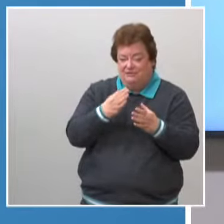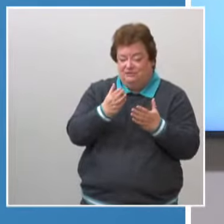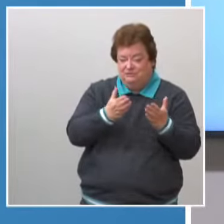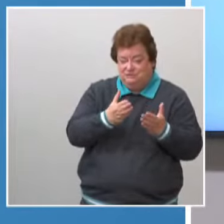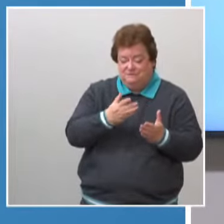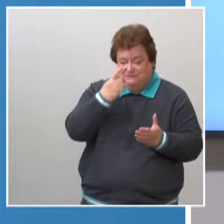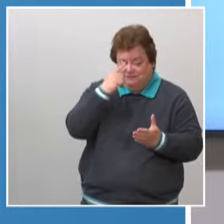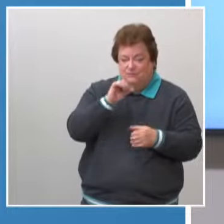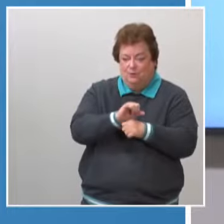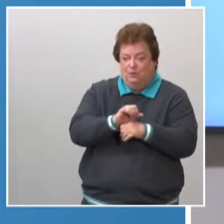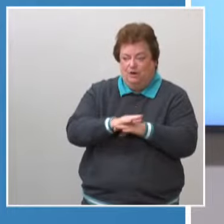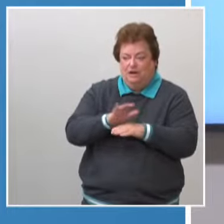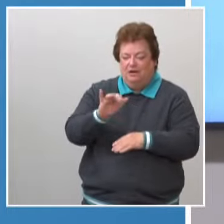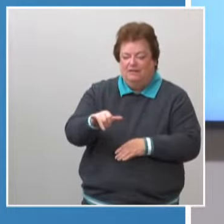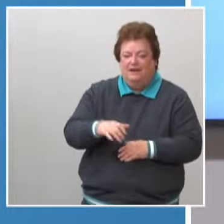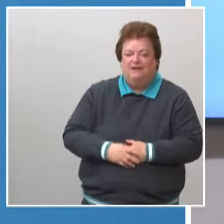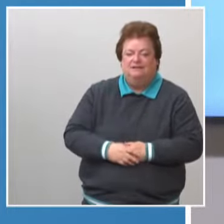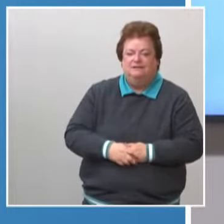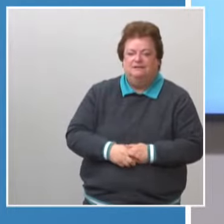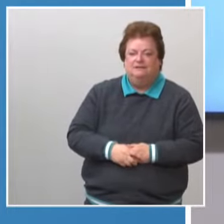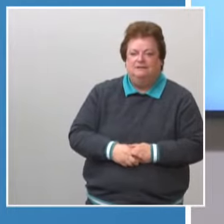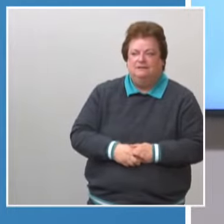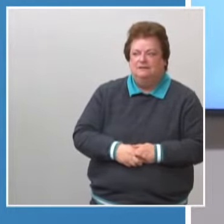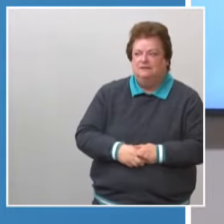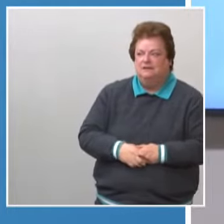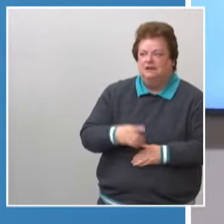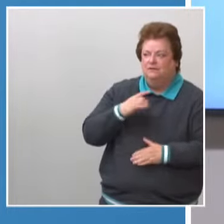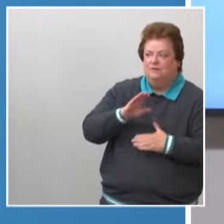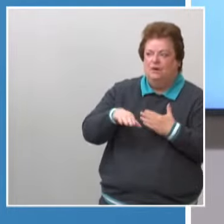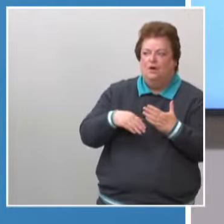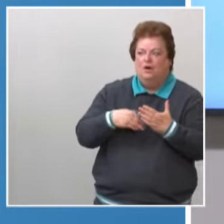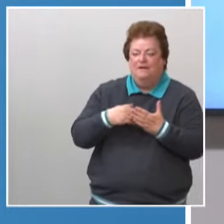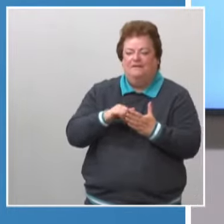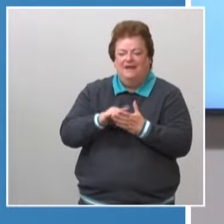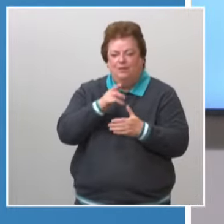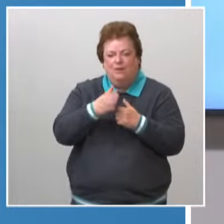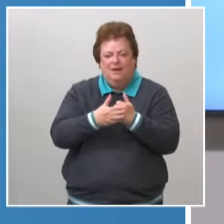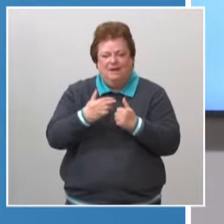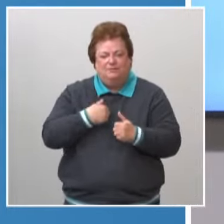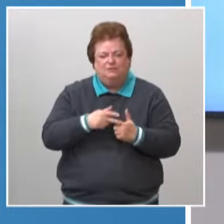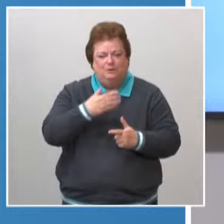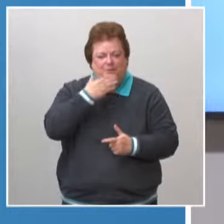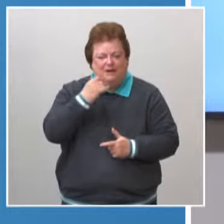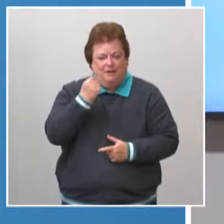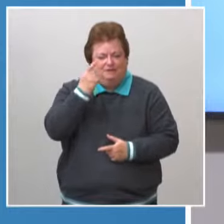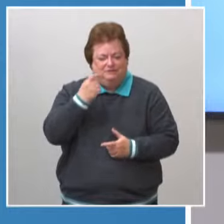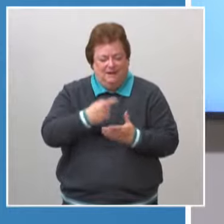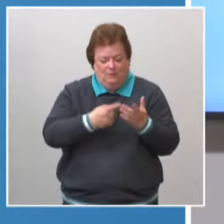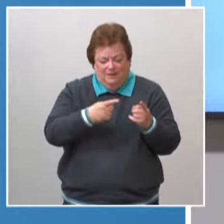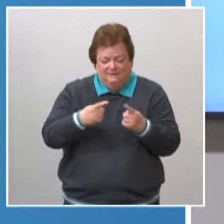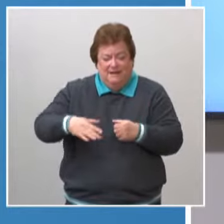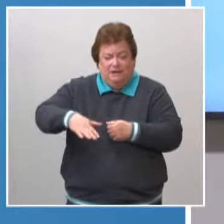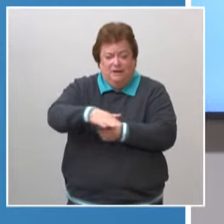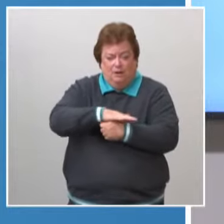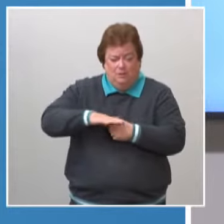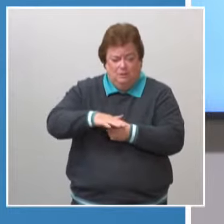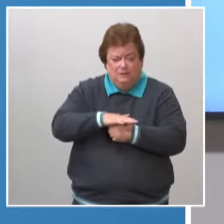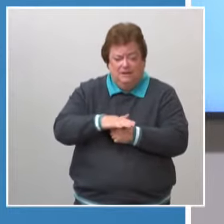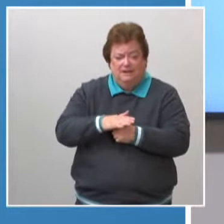on this. This robust local data enables us to better understand our local situation throughout